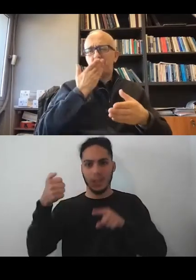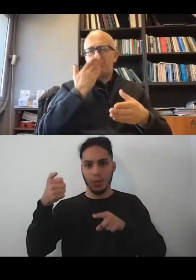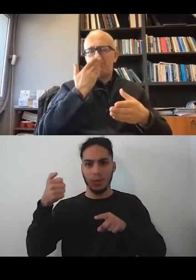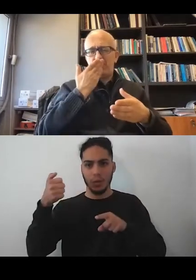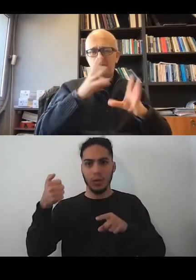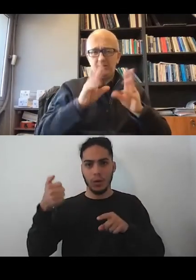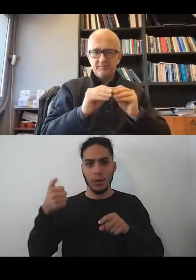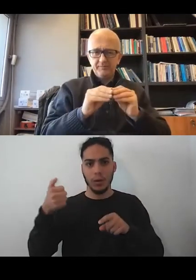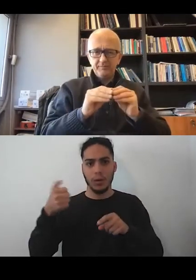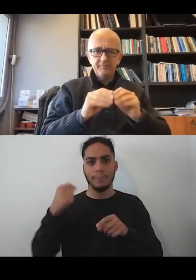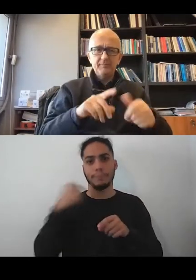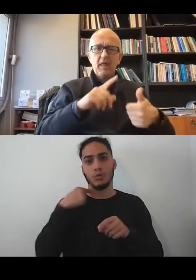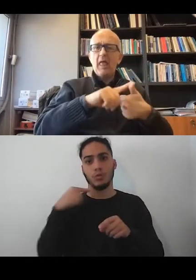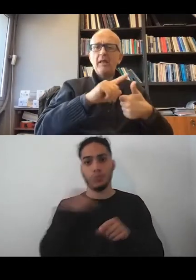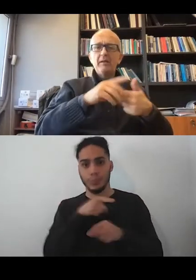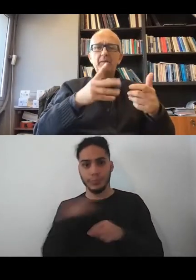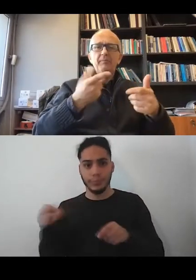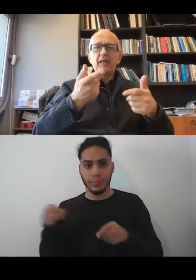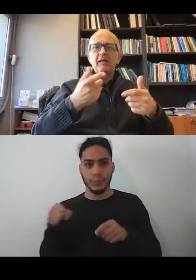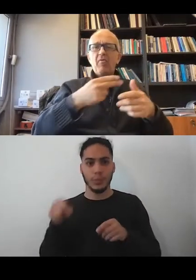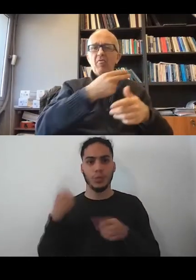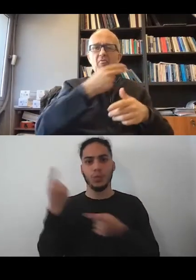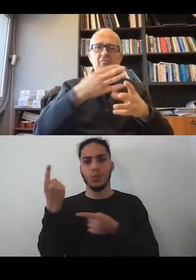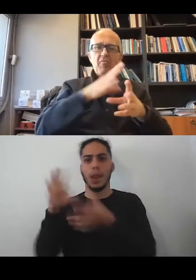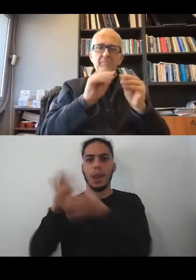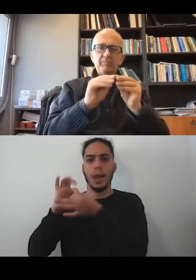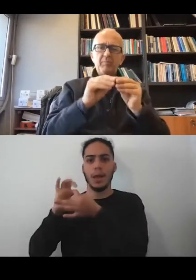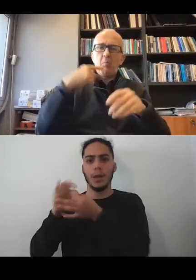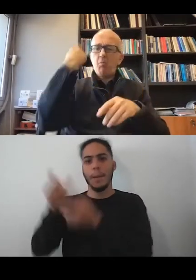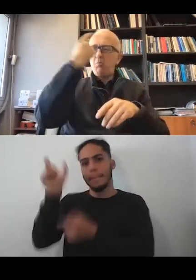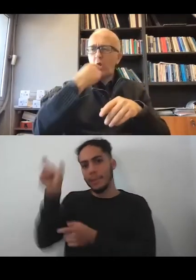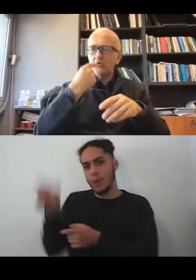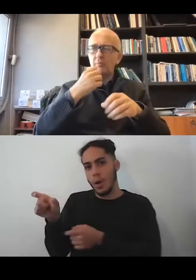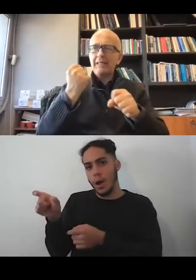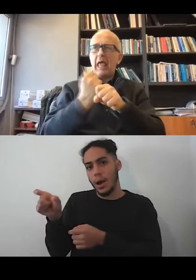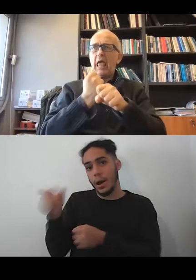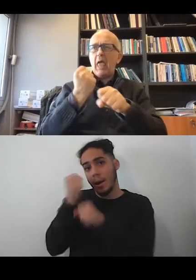One is about persons and professions.